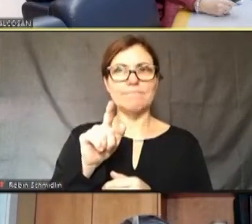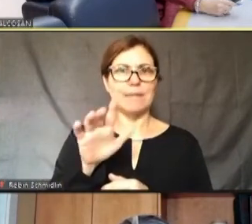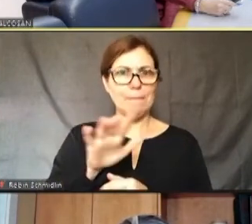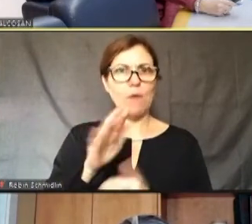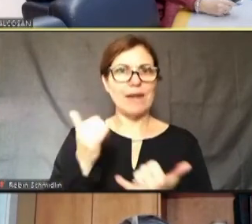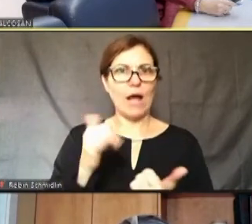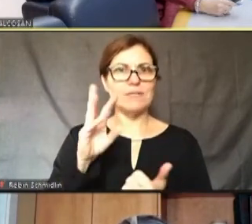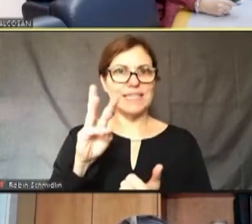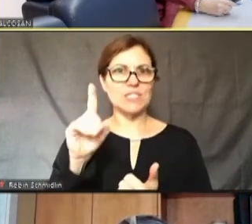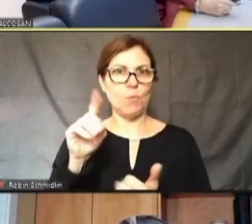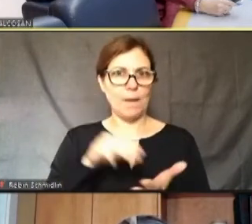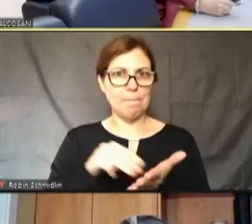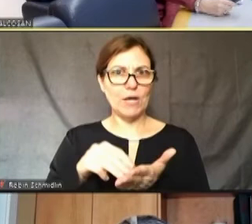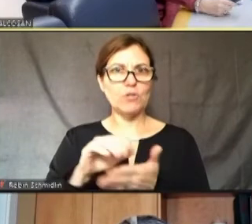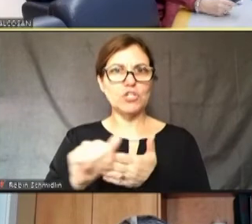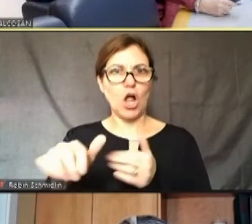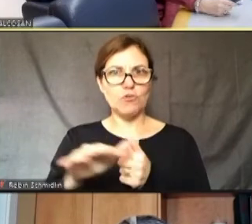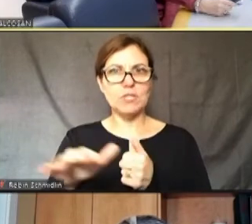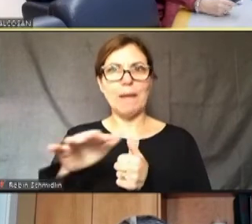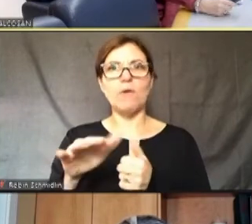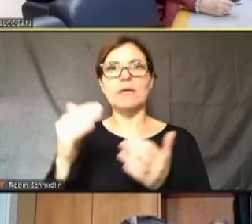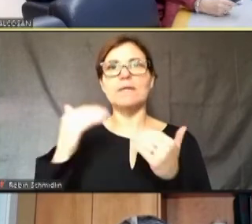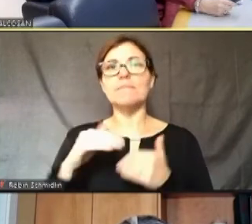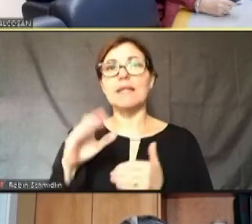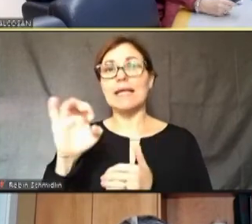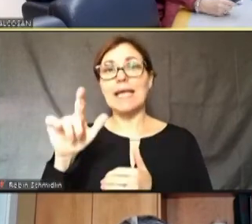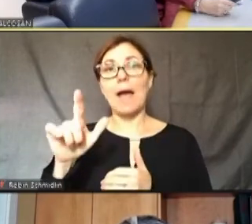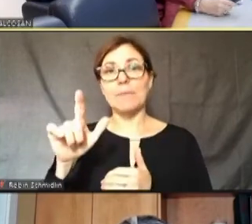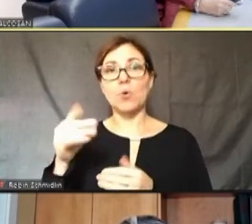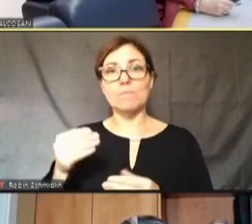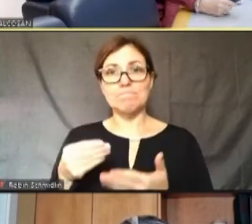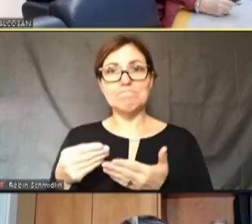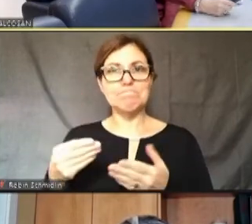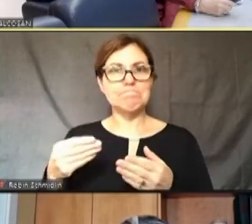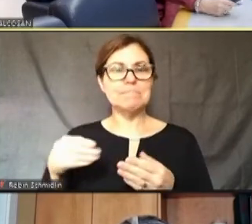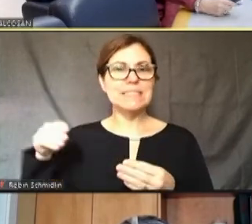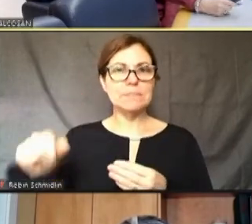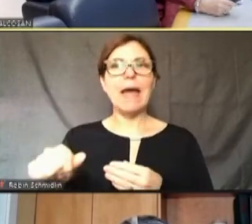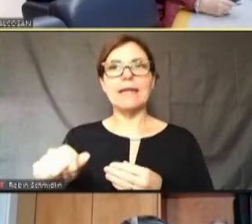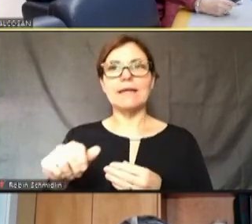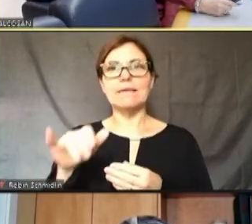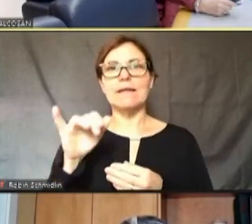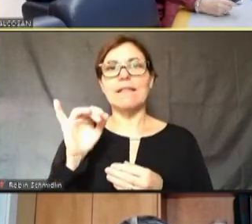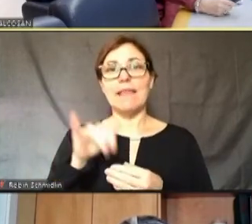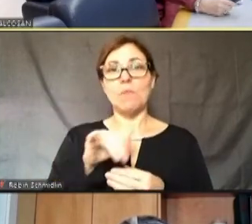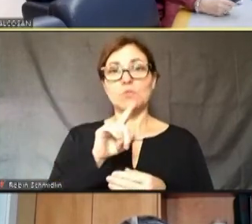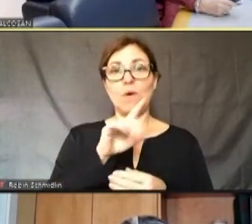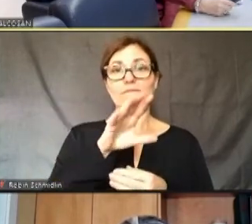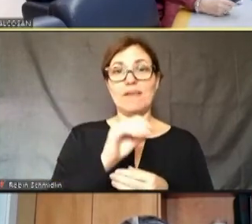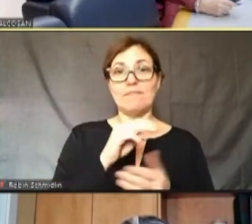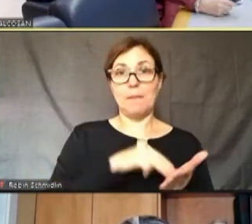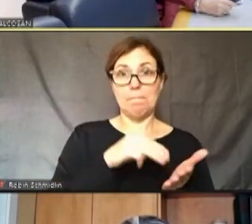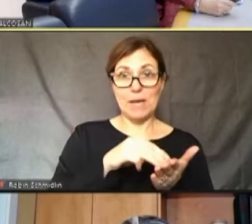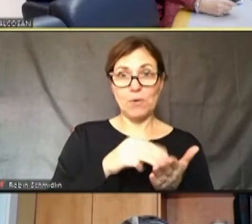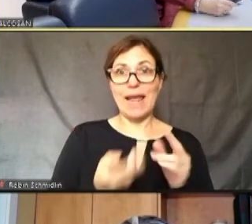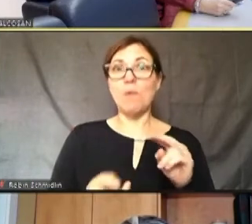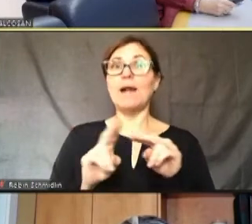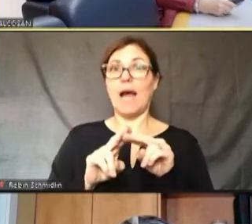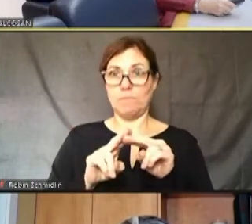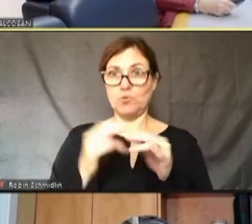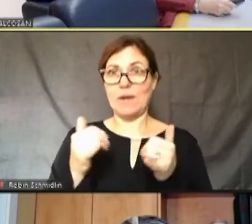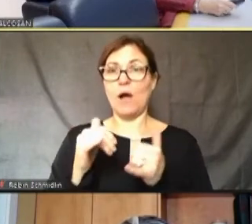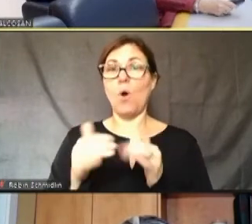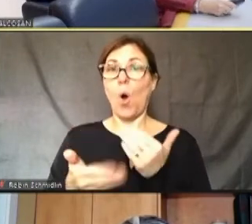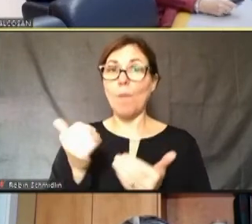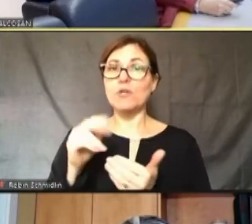million. Capital spending is the heavy lift this year. You're going to see that went up from about $150 million to almost $208 million.